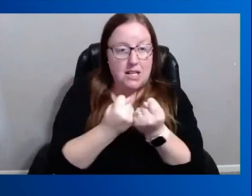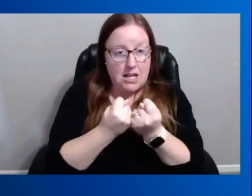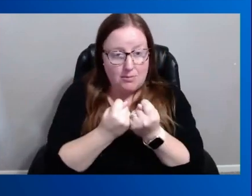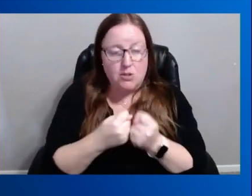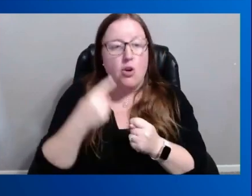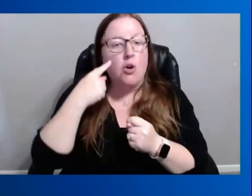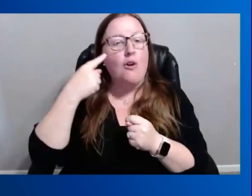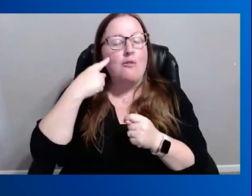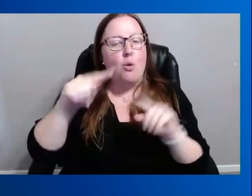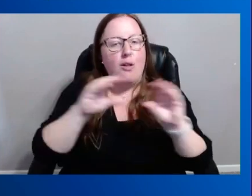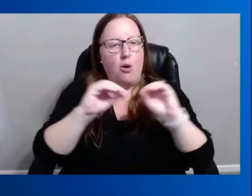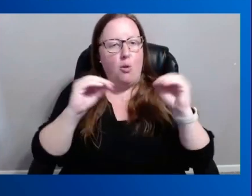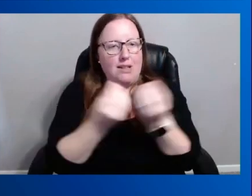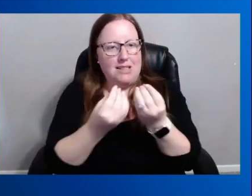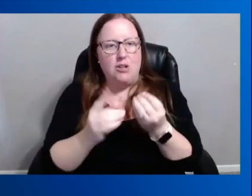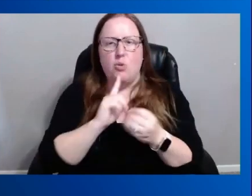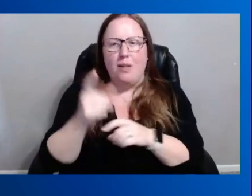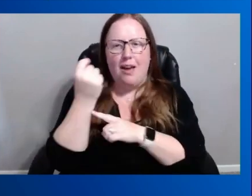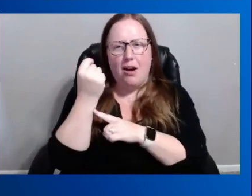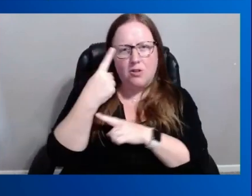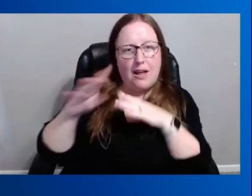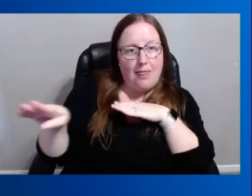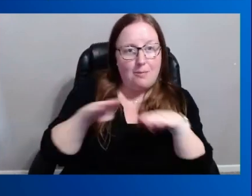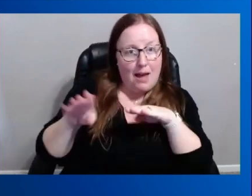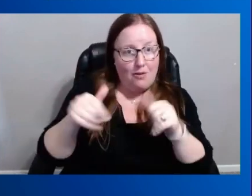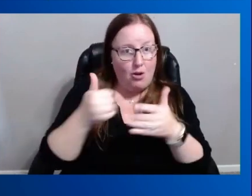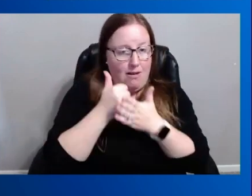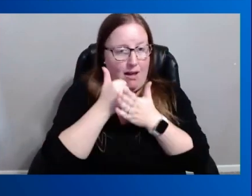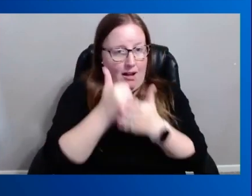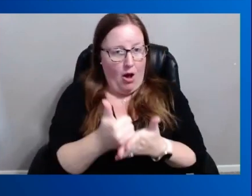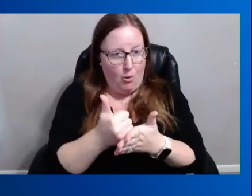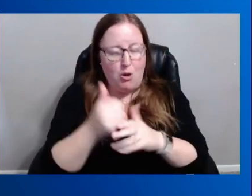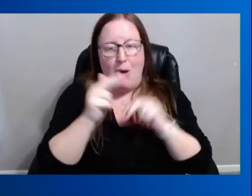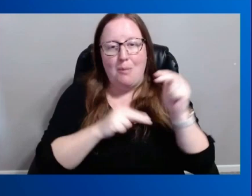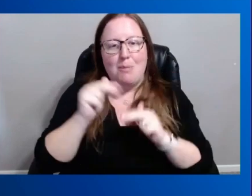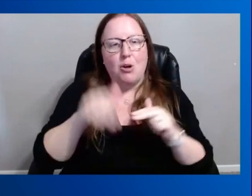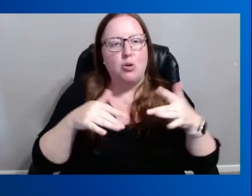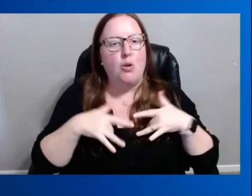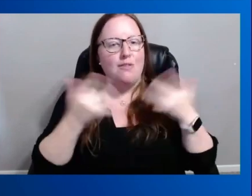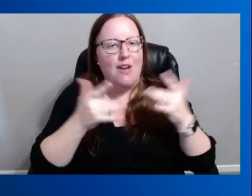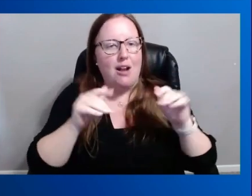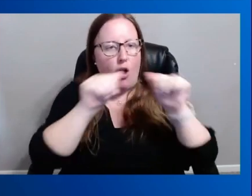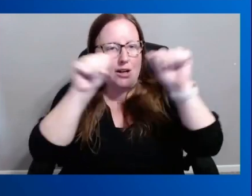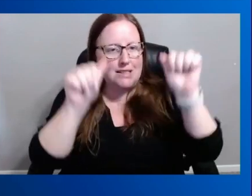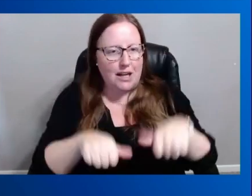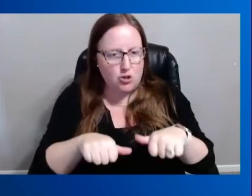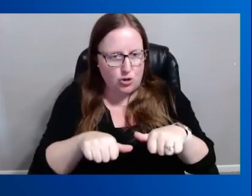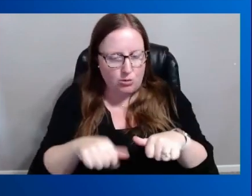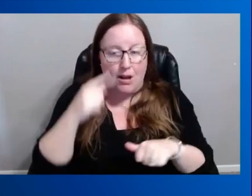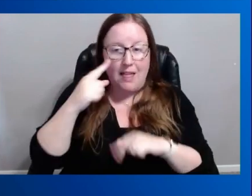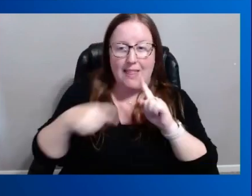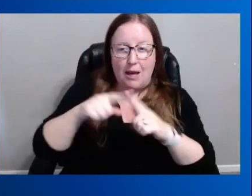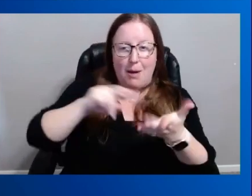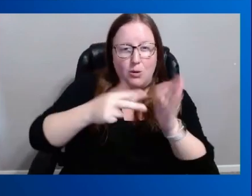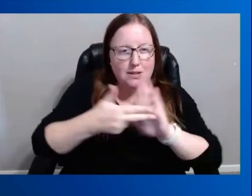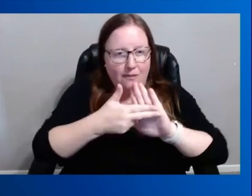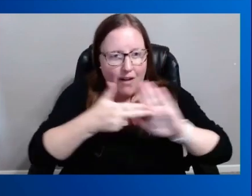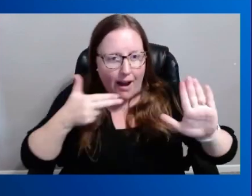organization, and understand the behavior can really help you understand and build your event architectures. Think about defining, as we